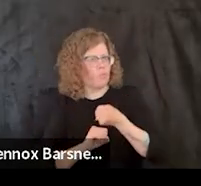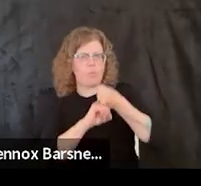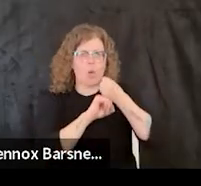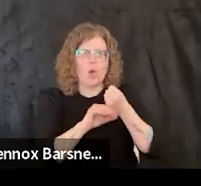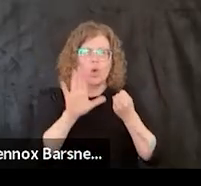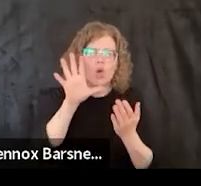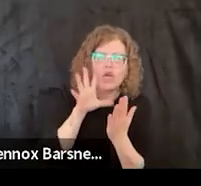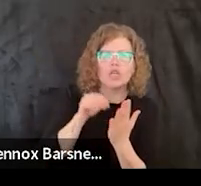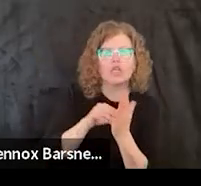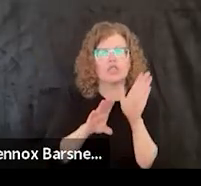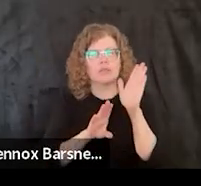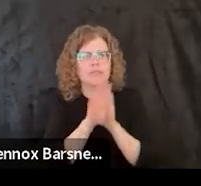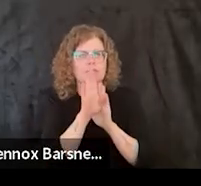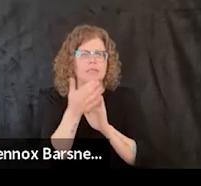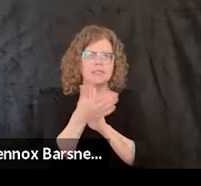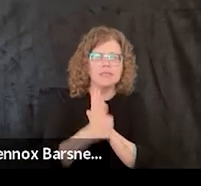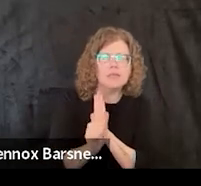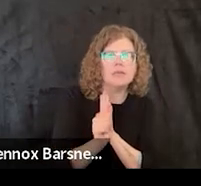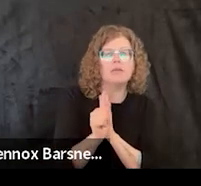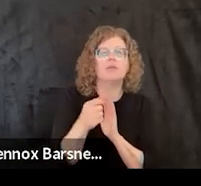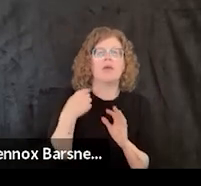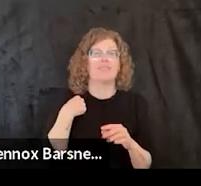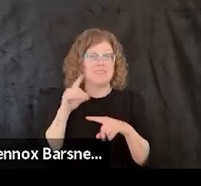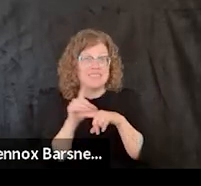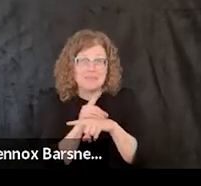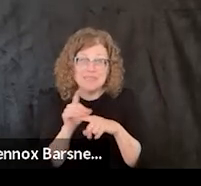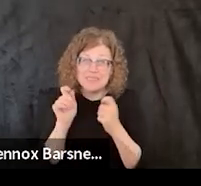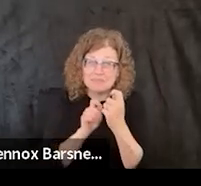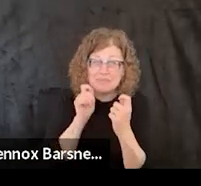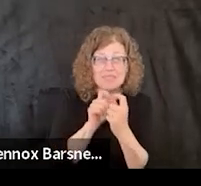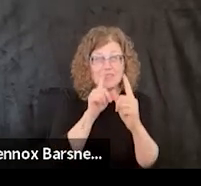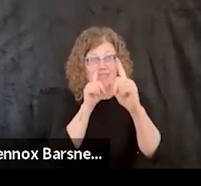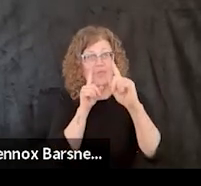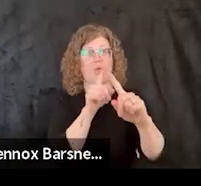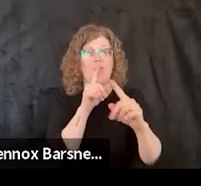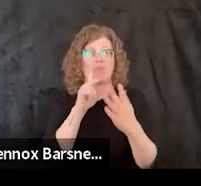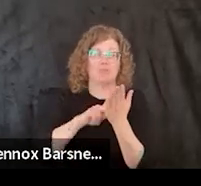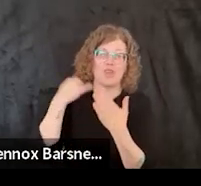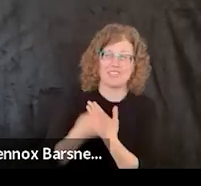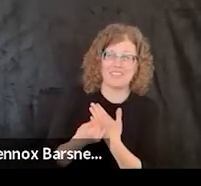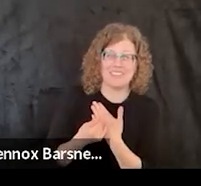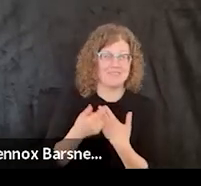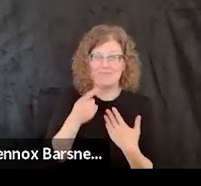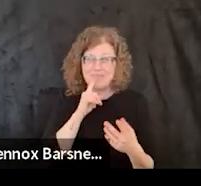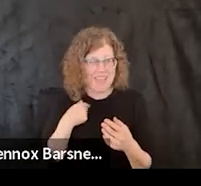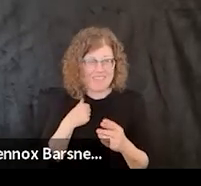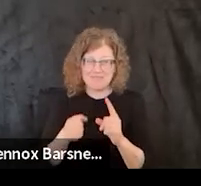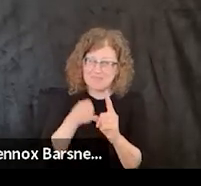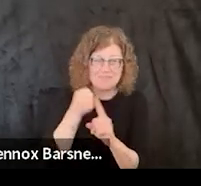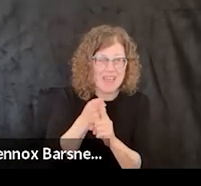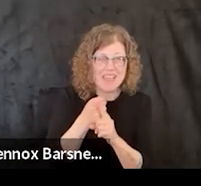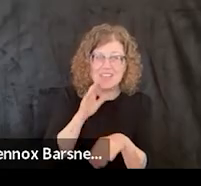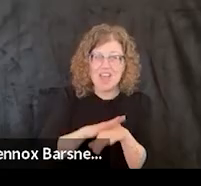about discipline-specific goals and impacts that the project may have on the artistic disciplines or artistic communities that you are a part